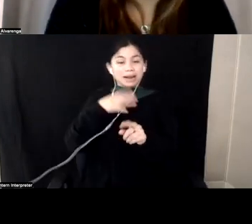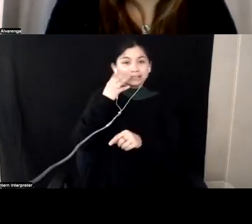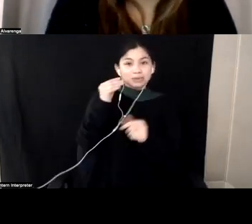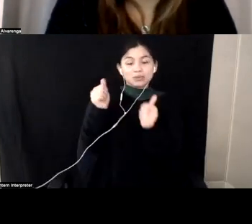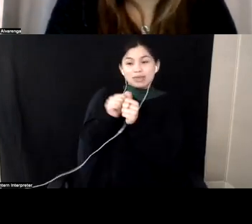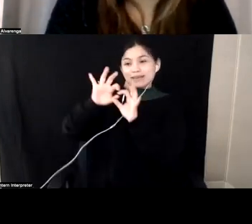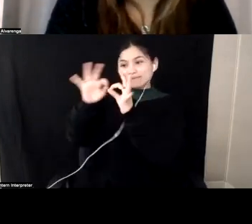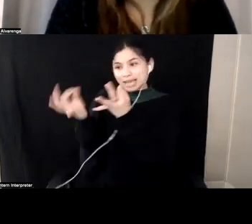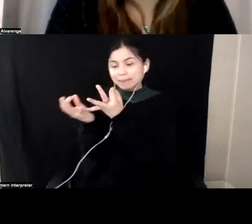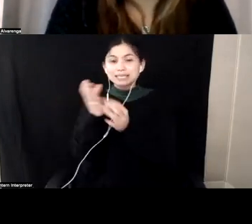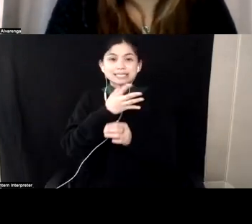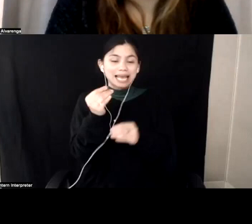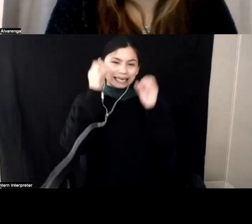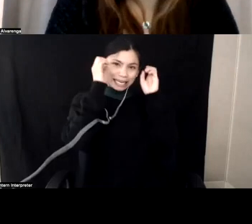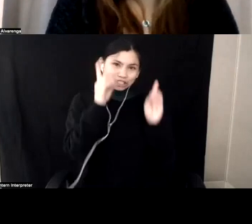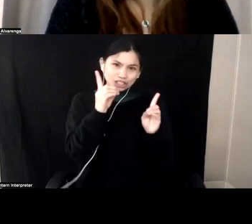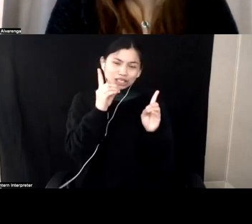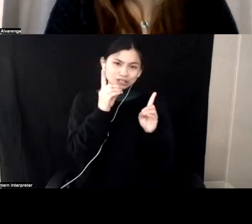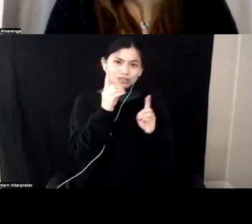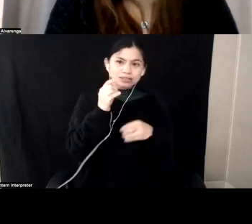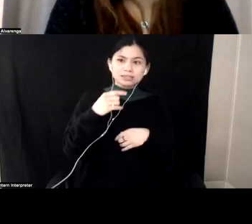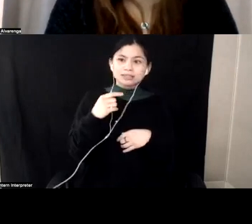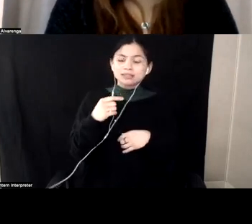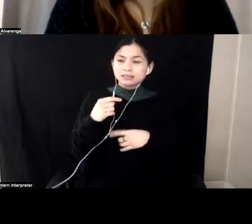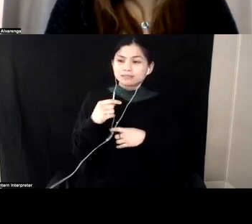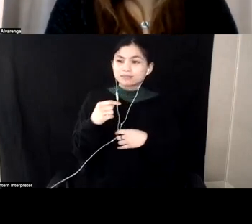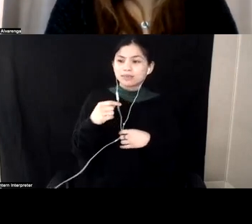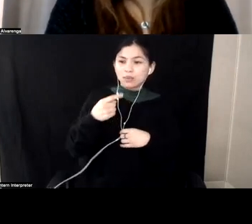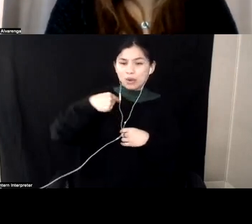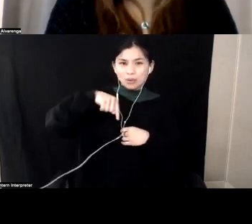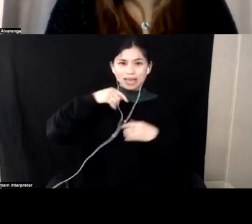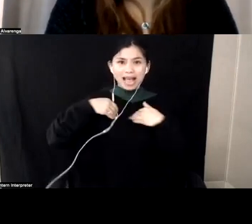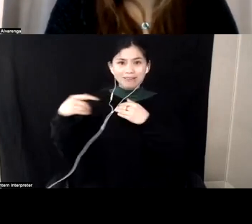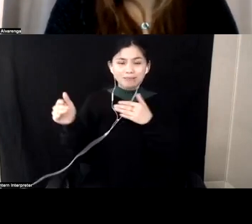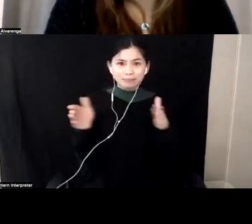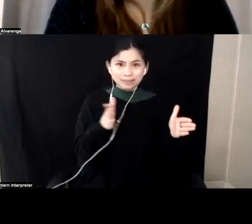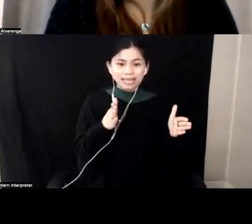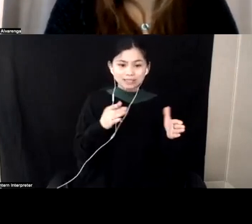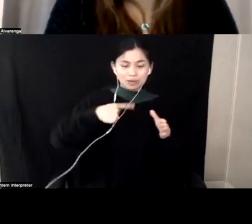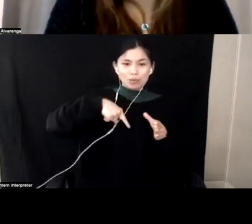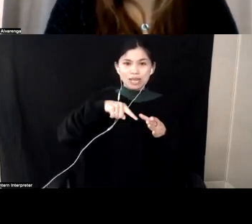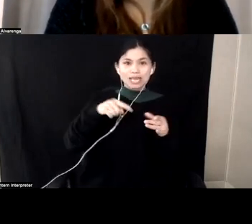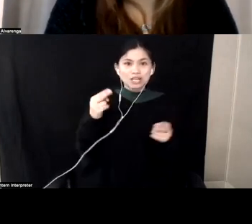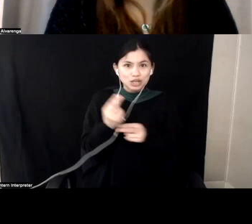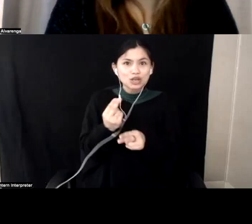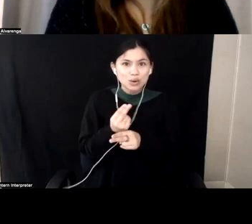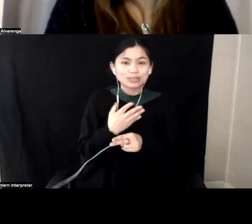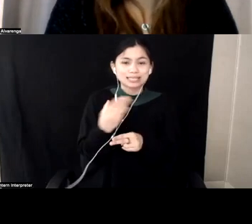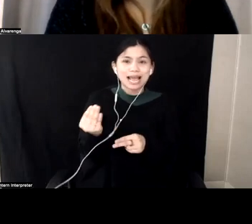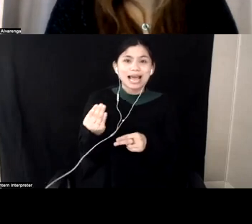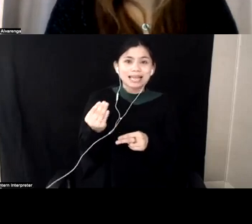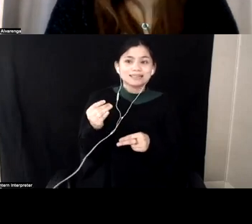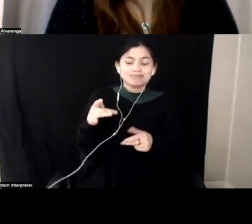this has been plans that we have put into play that have